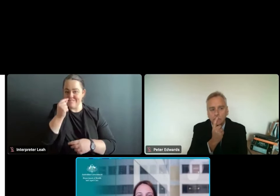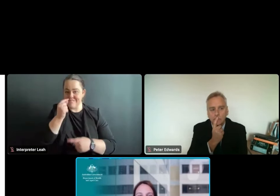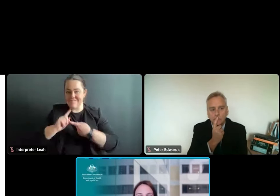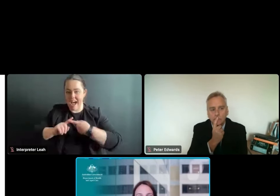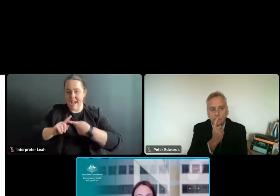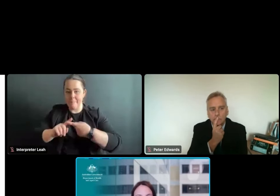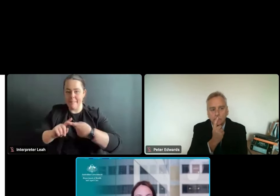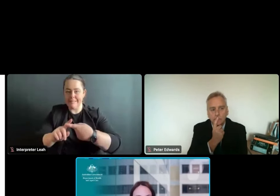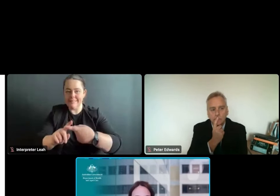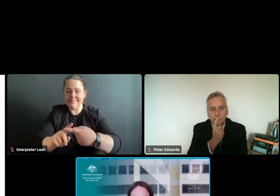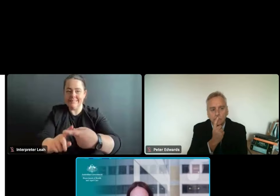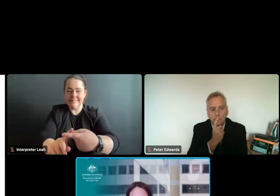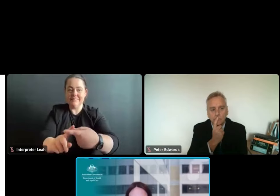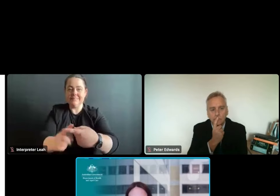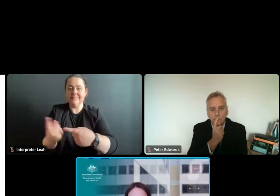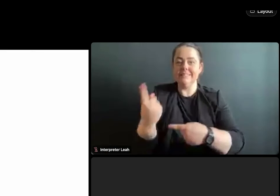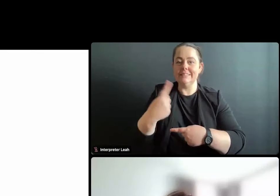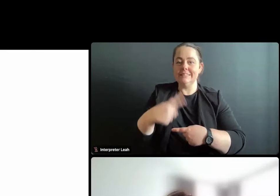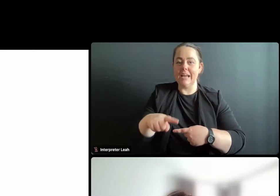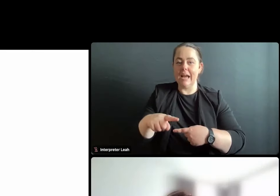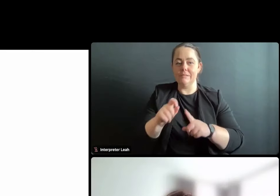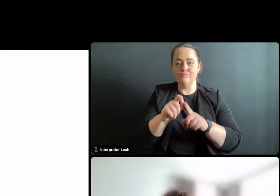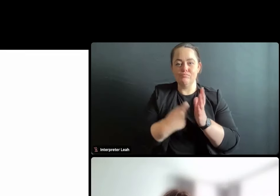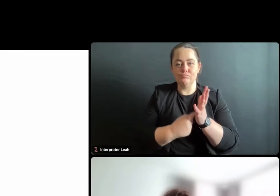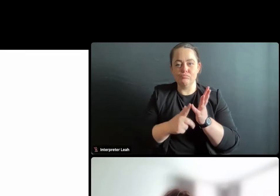prudential questions. Thanks, Nikki.